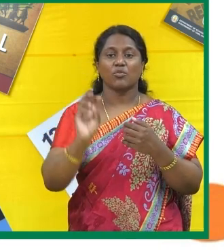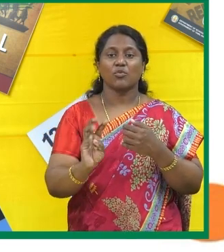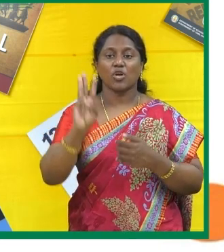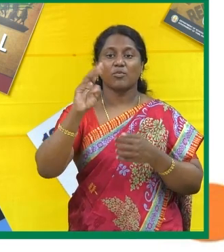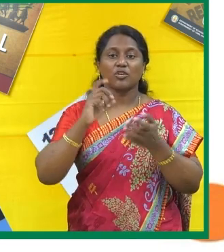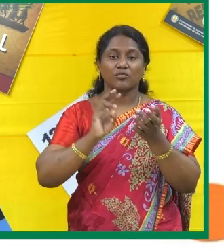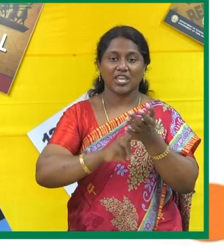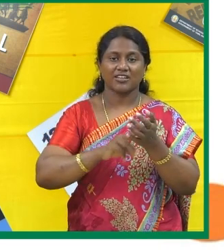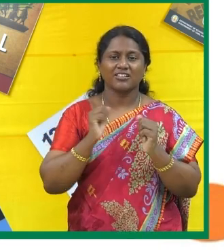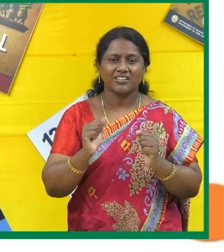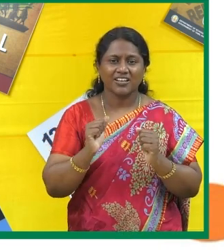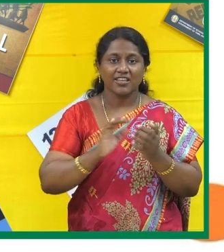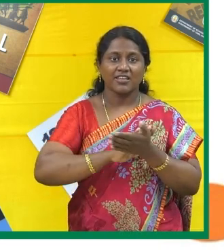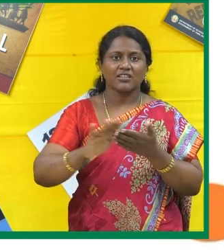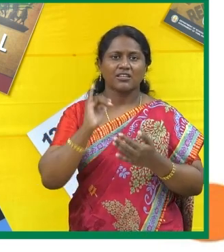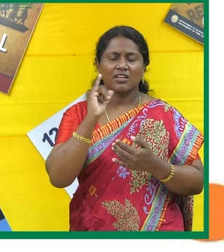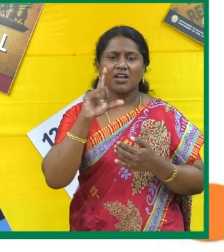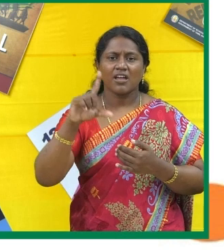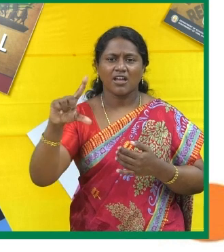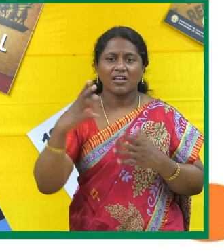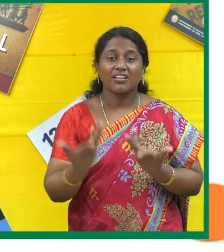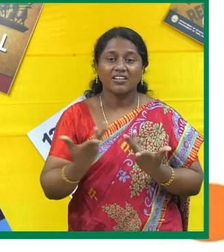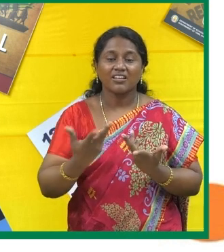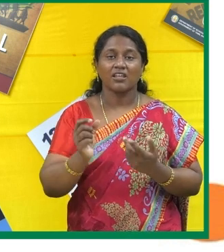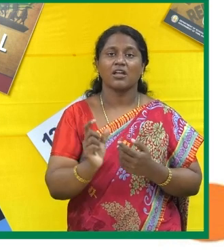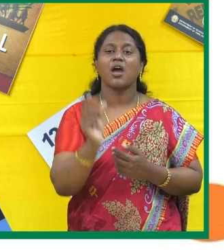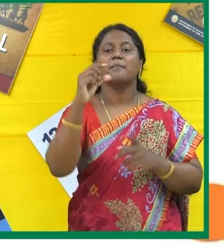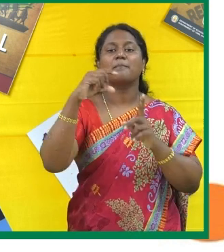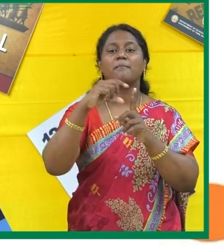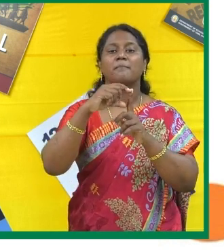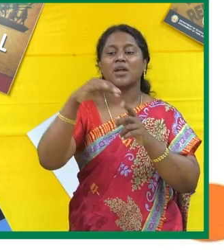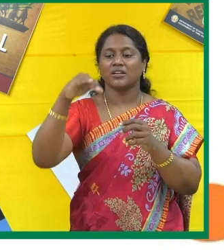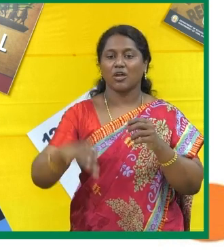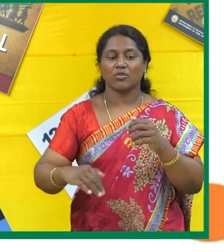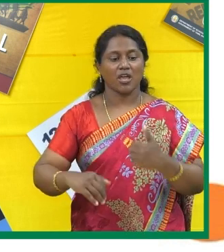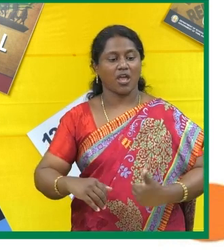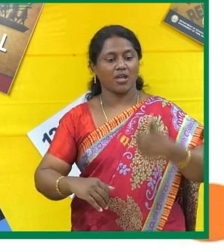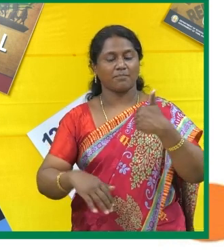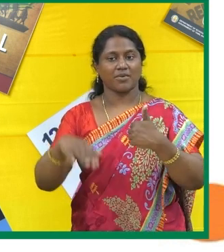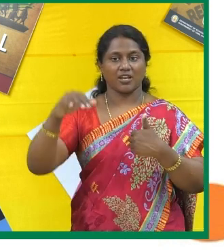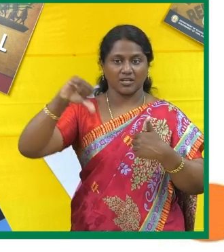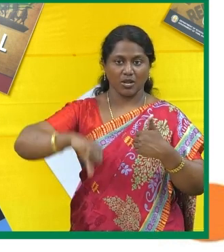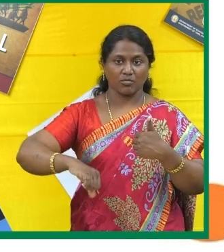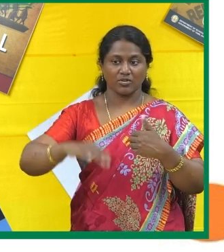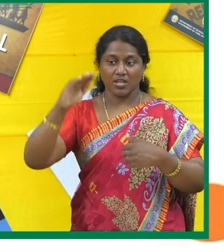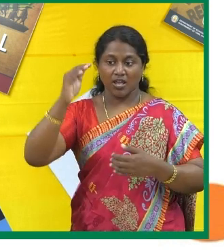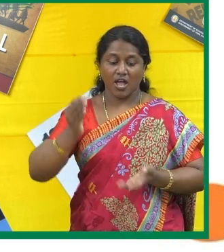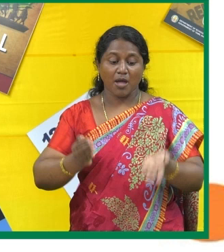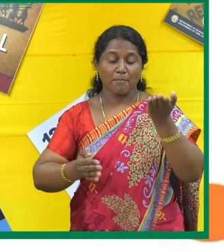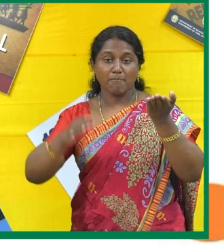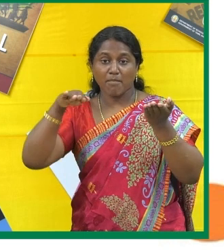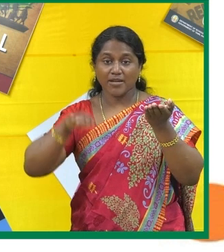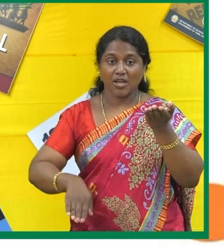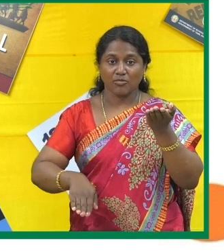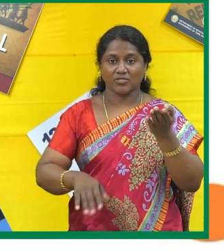down, that is the contrast. Going up, coming down, contrast. Life is full of ups and downs. So, up, down,